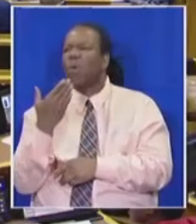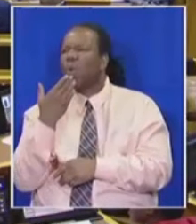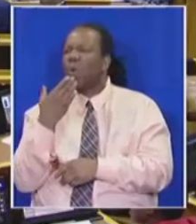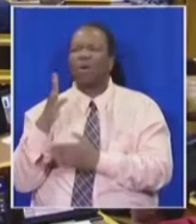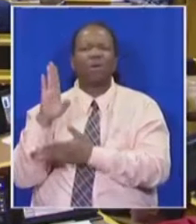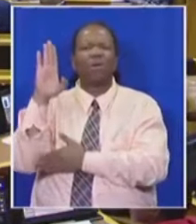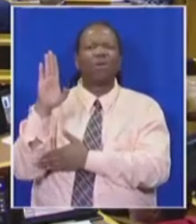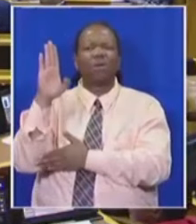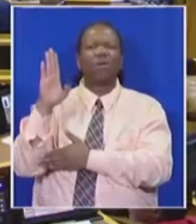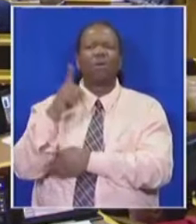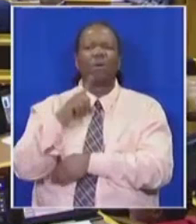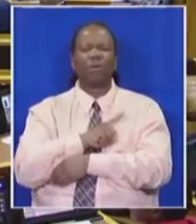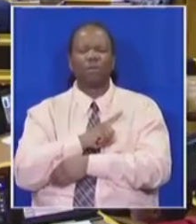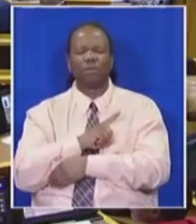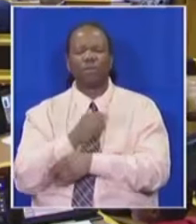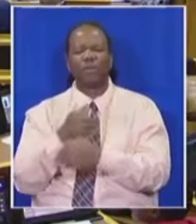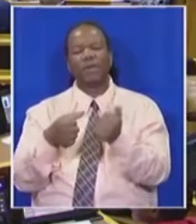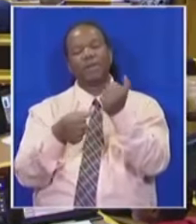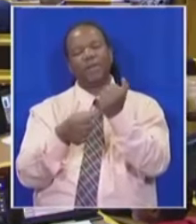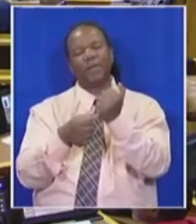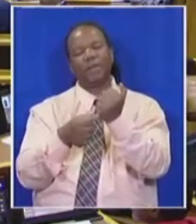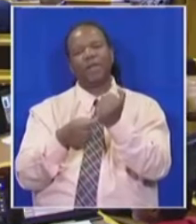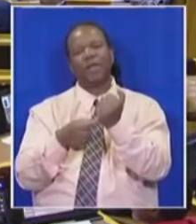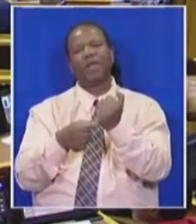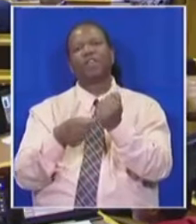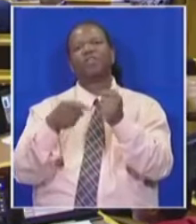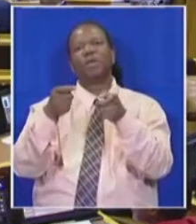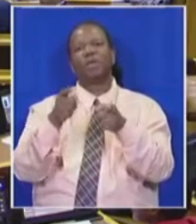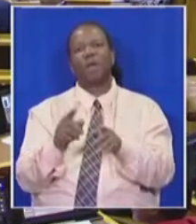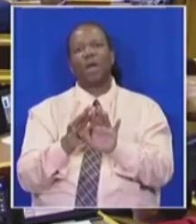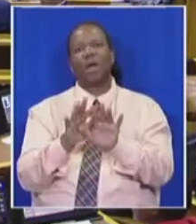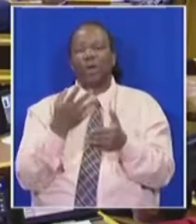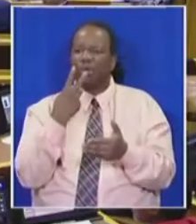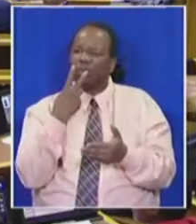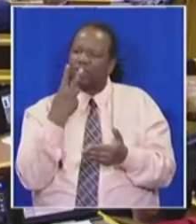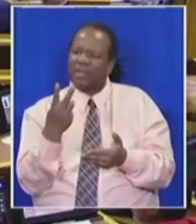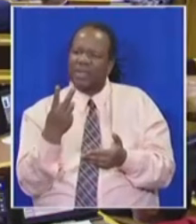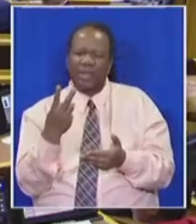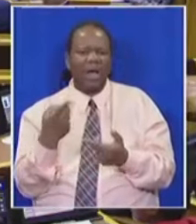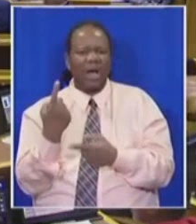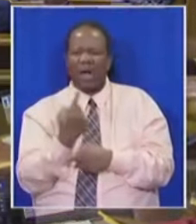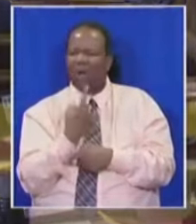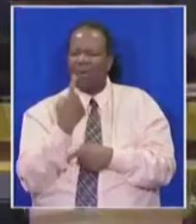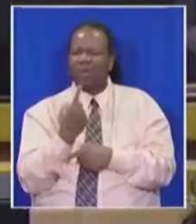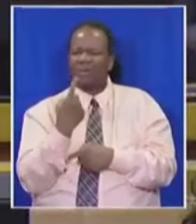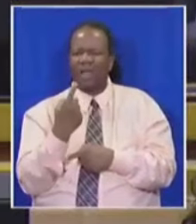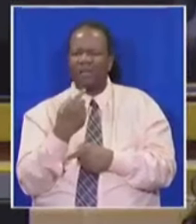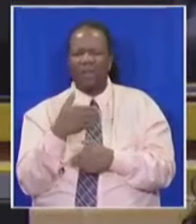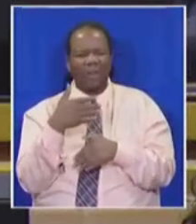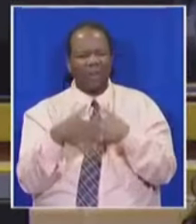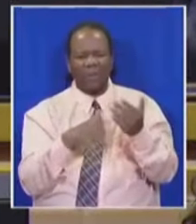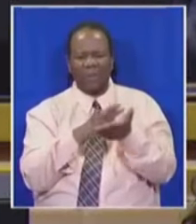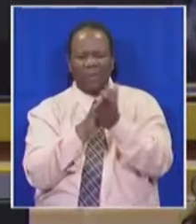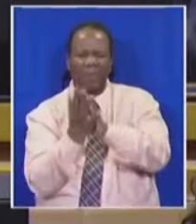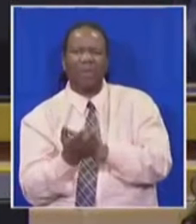Honourable Deputy Speaker, in addition to the matters, and we're winding ourselves up unnecessarily, I think it is very important also to